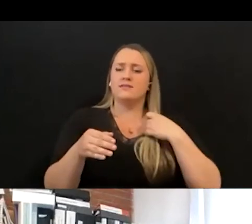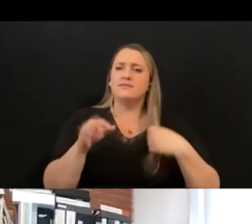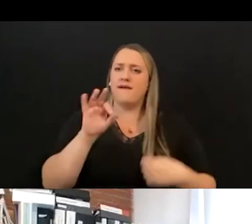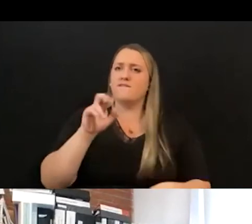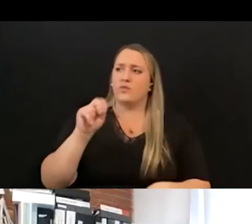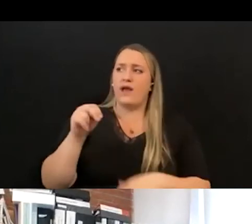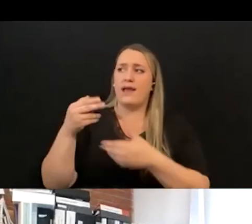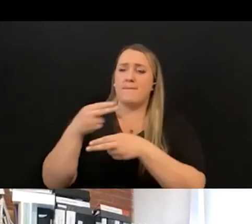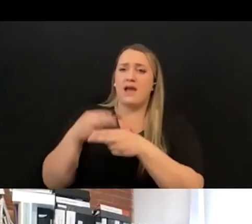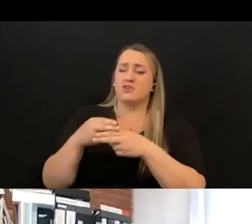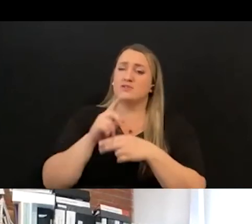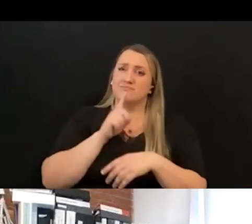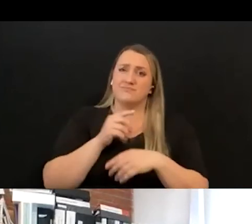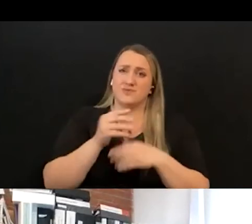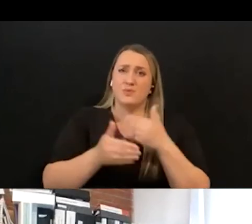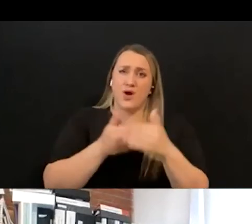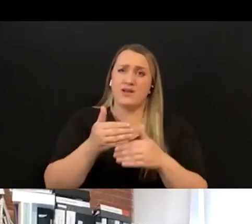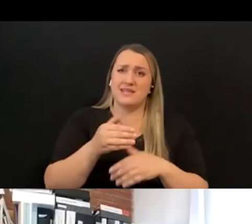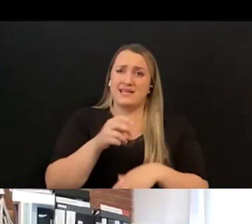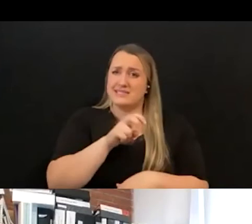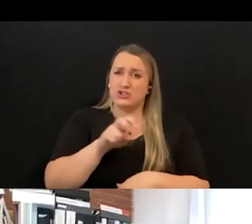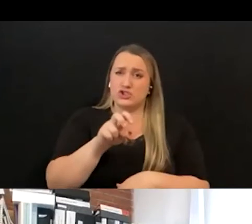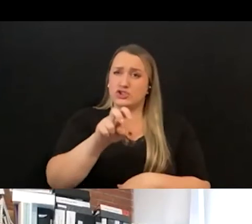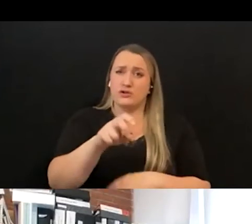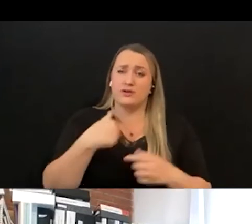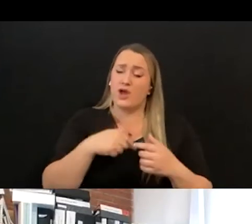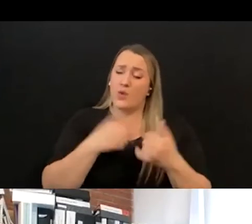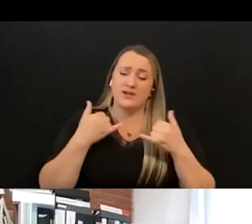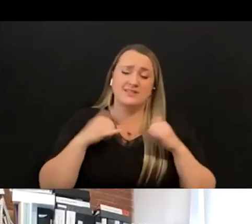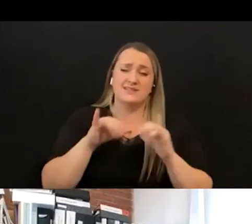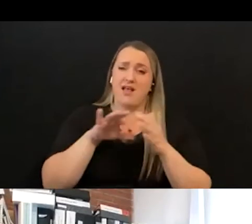process. It's a journey. We're still learning as we go, and